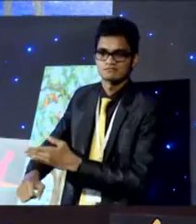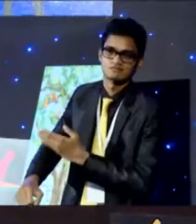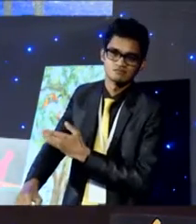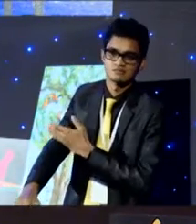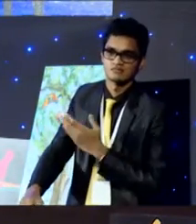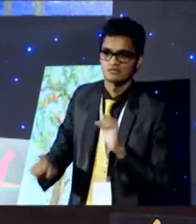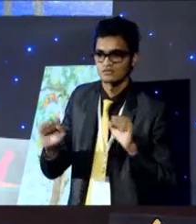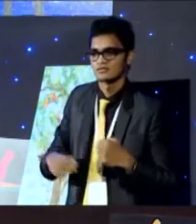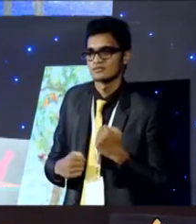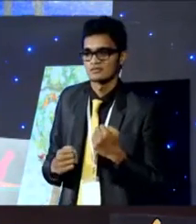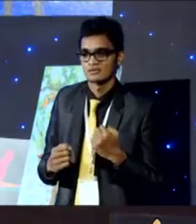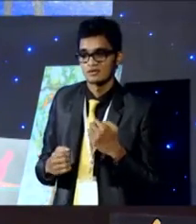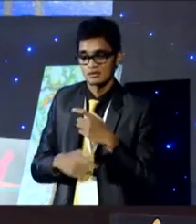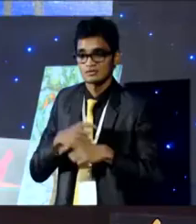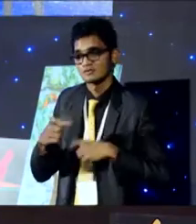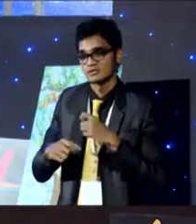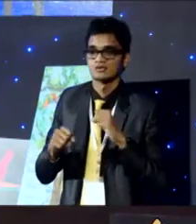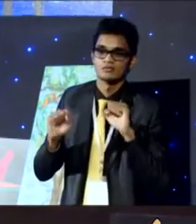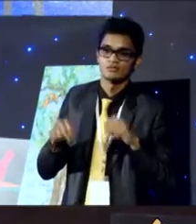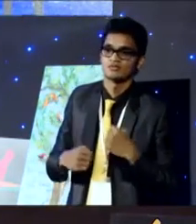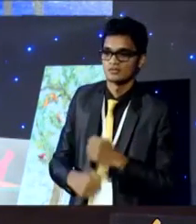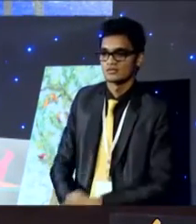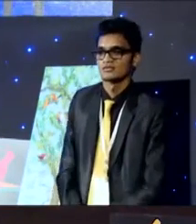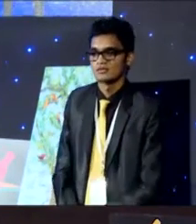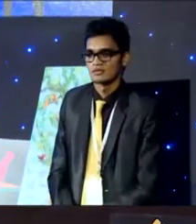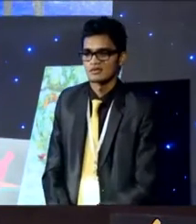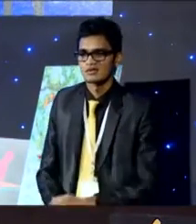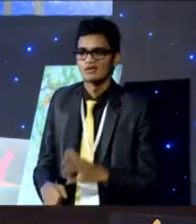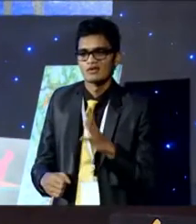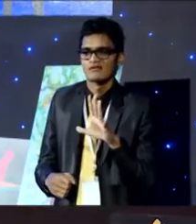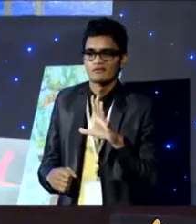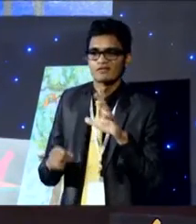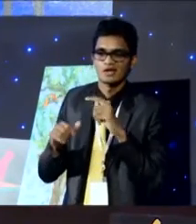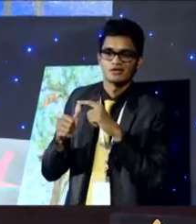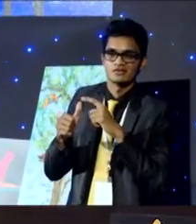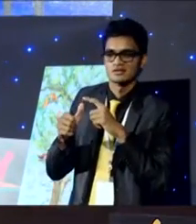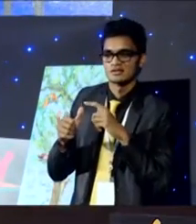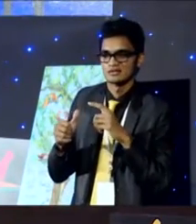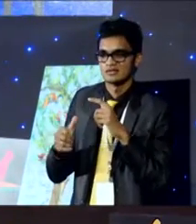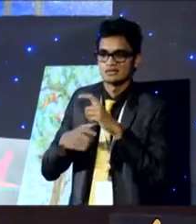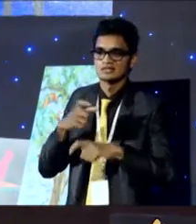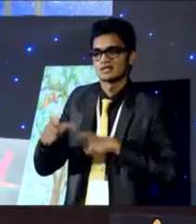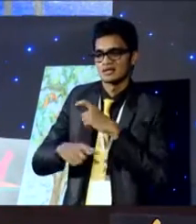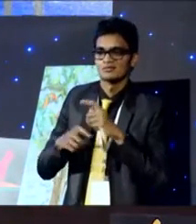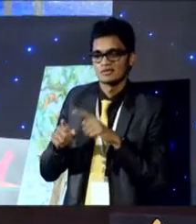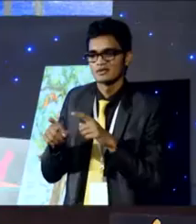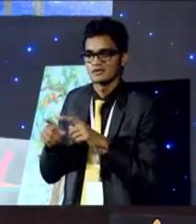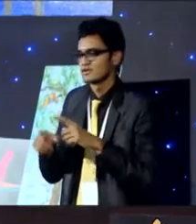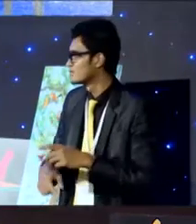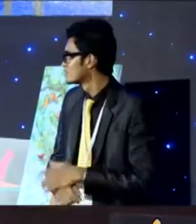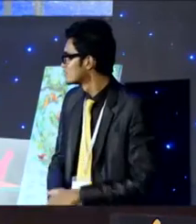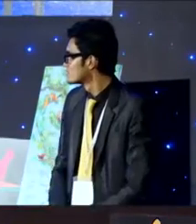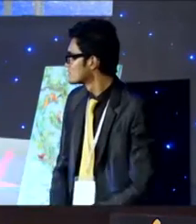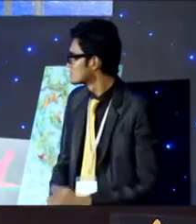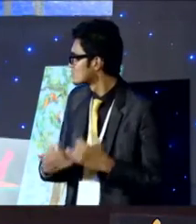becomes substantially more than the other teams. There are at least 5 or 6 companies with whom I've interacted who've said that. I'm not going to take too much more time. Let